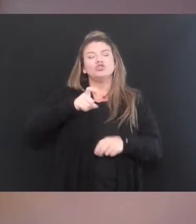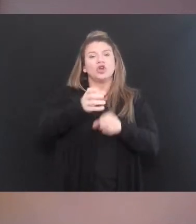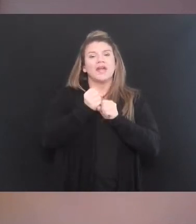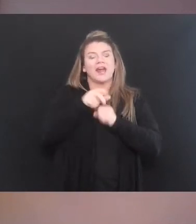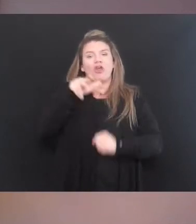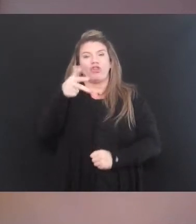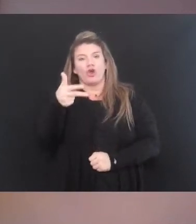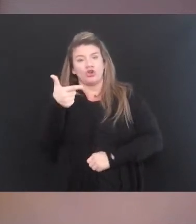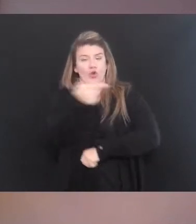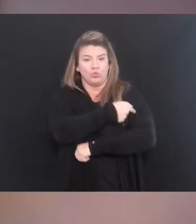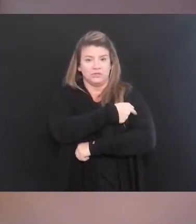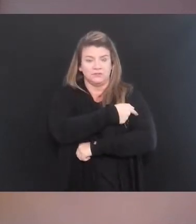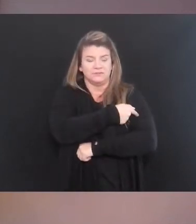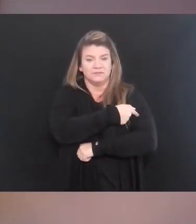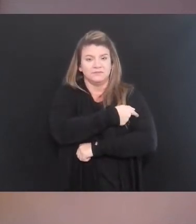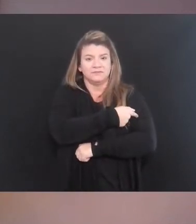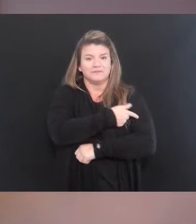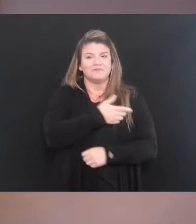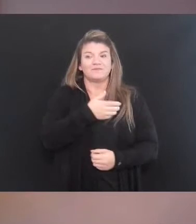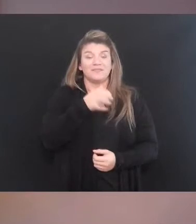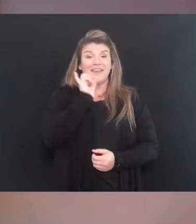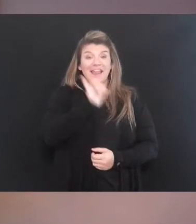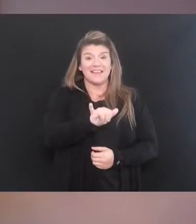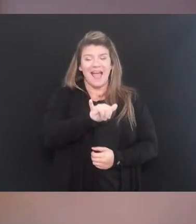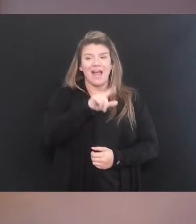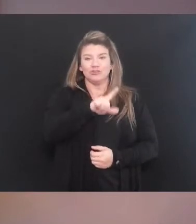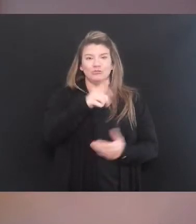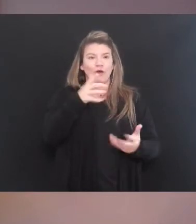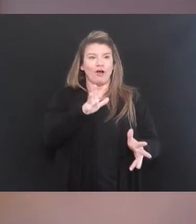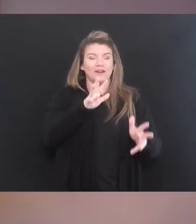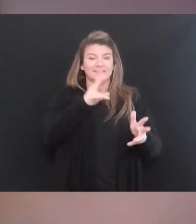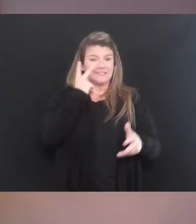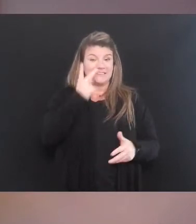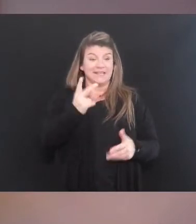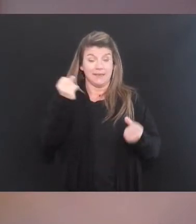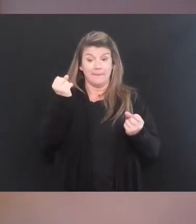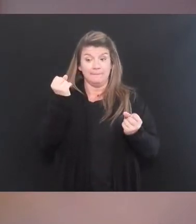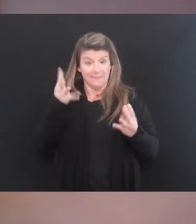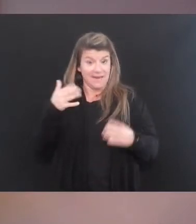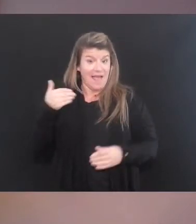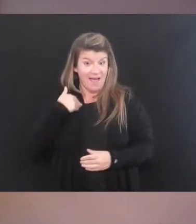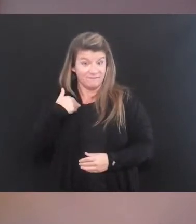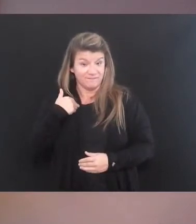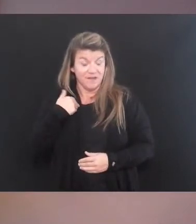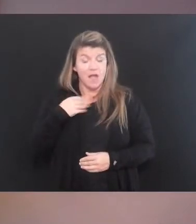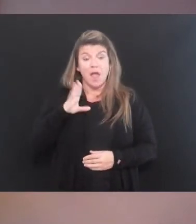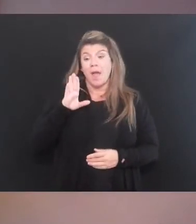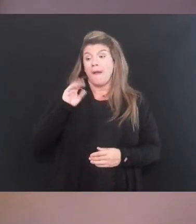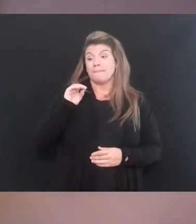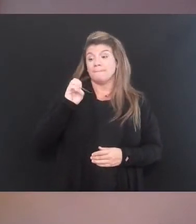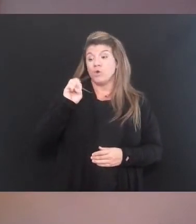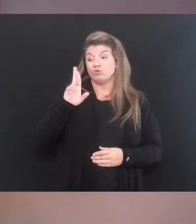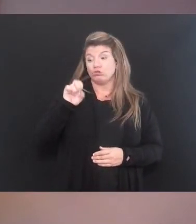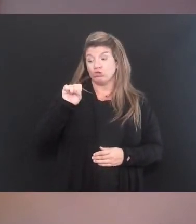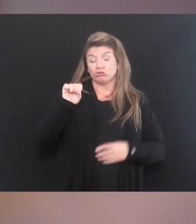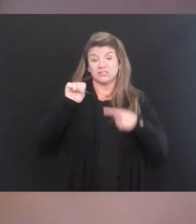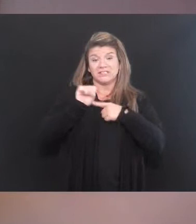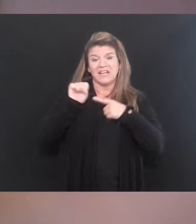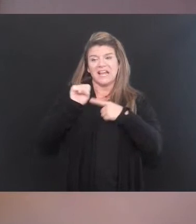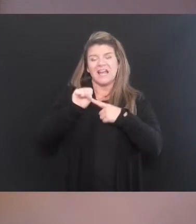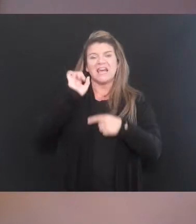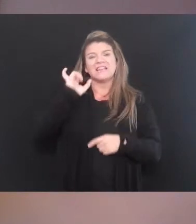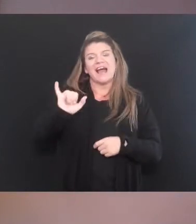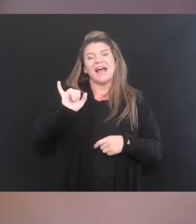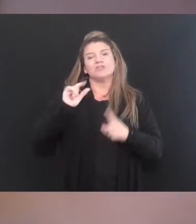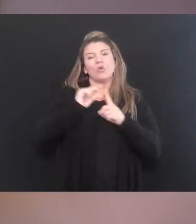third dose of vaccine. And as you've articulated, many people have. Boosters, on the other hand, is a term